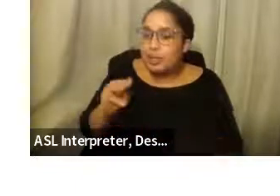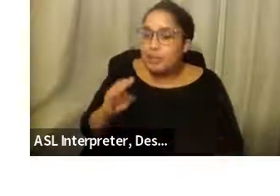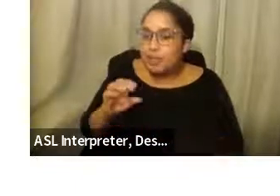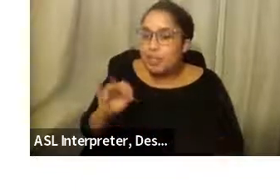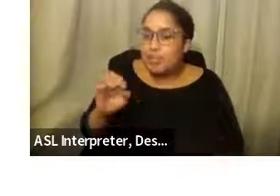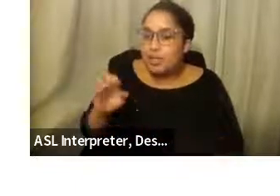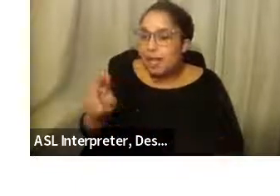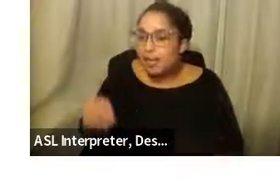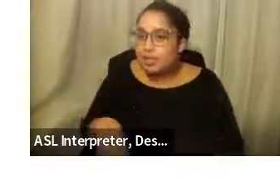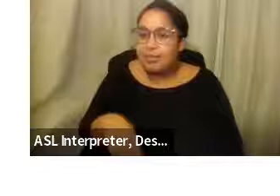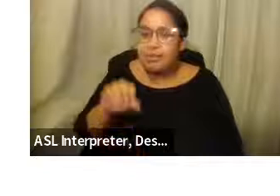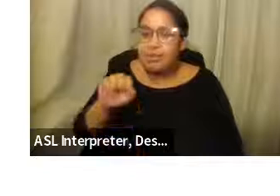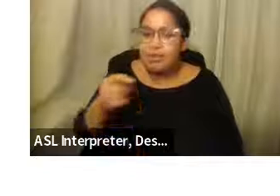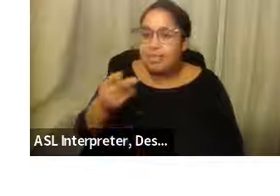ahead.